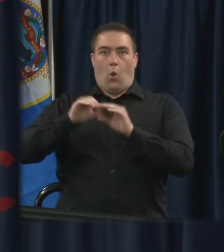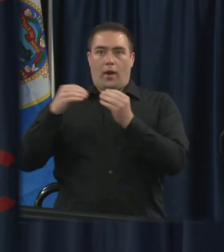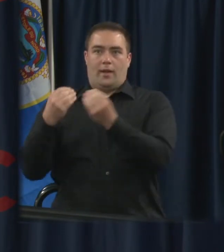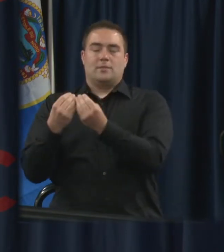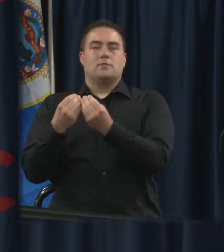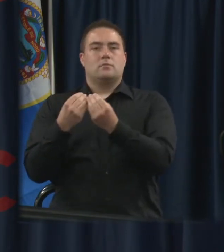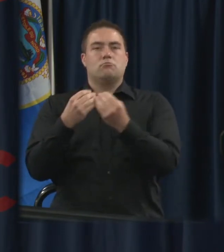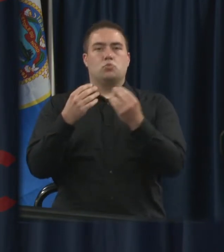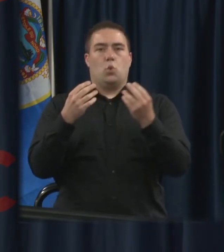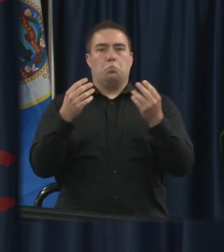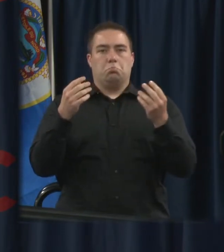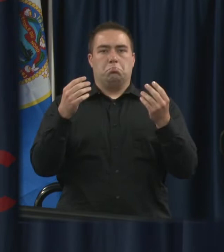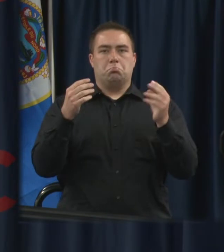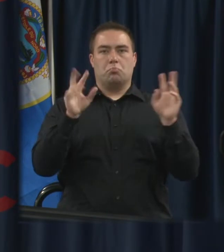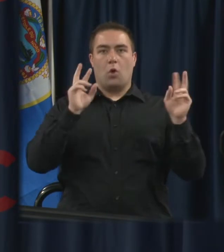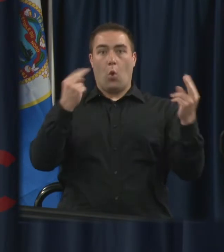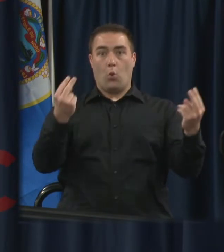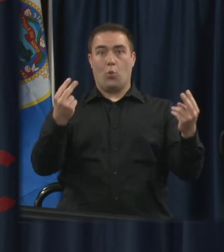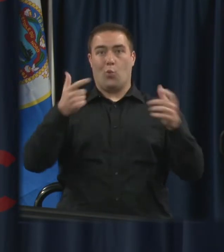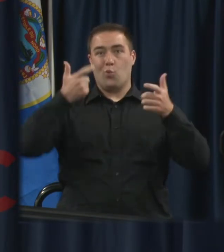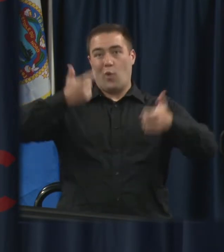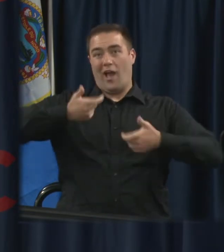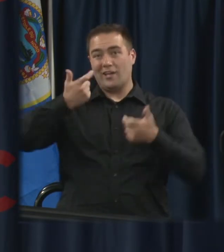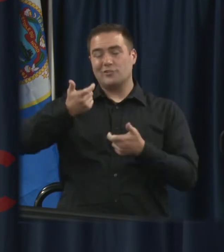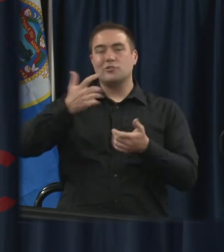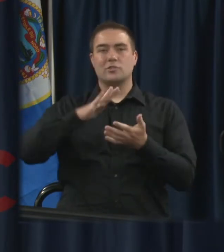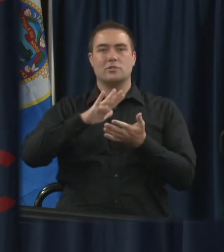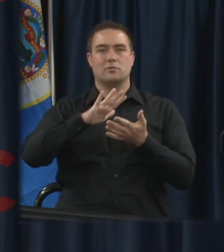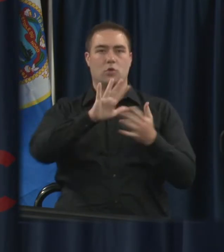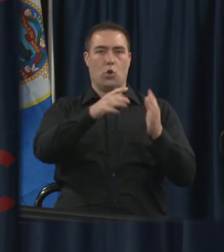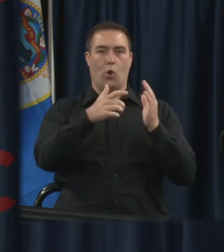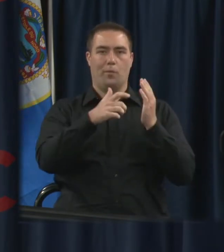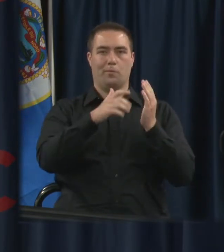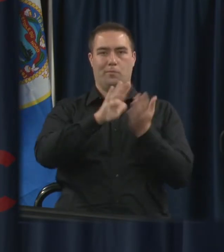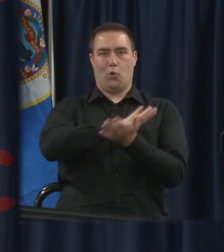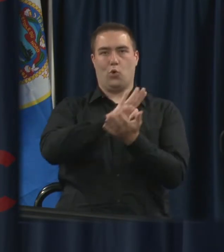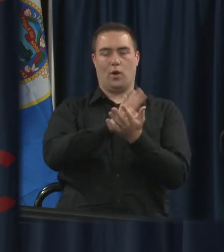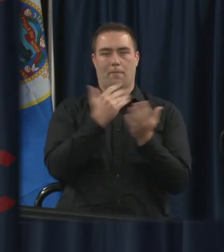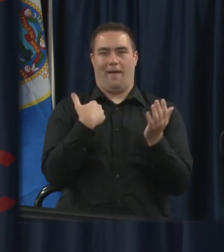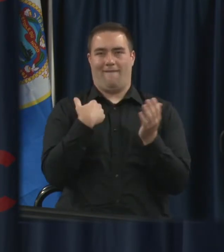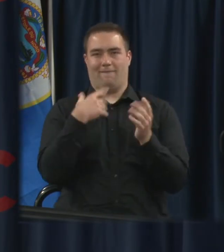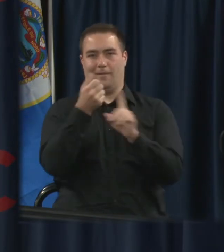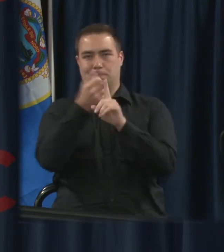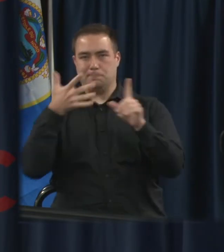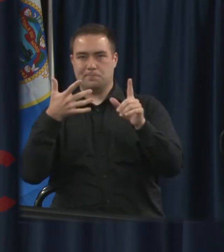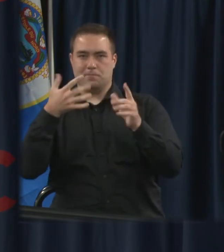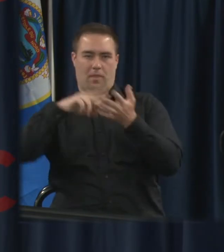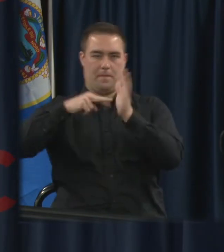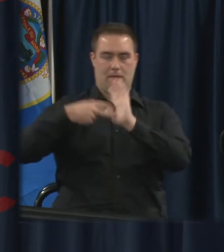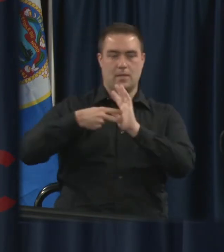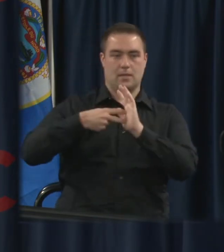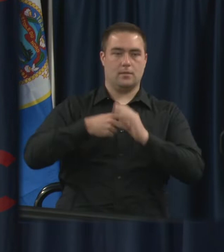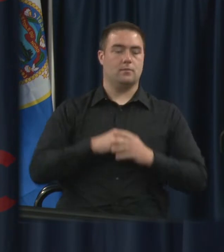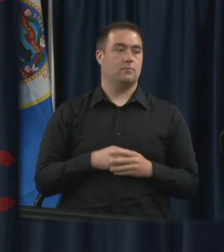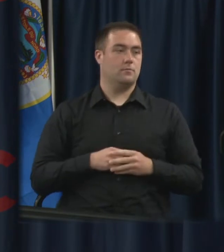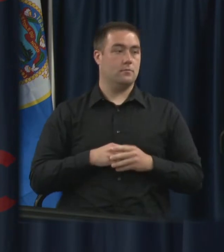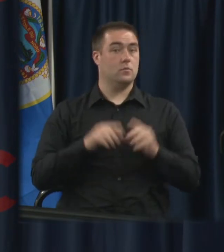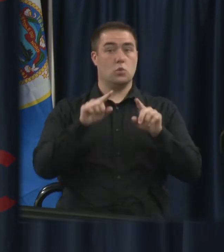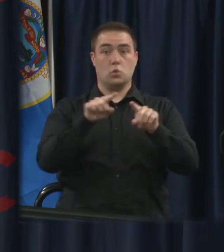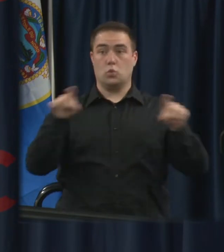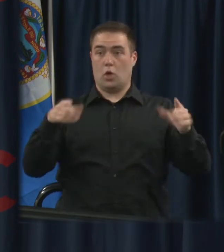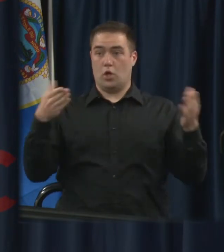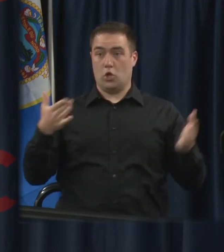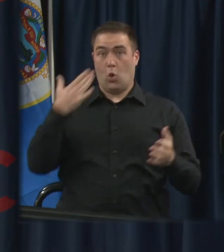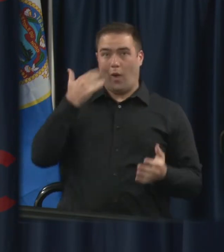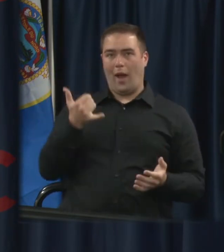watching, please refer to your program for a description of the many activities and accomplishments of our students. But we know why you're here, and